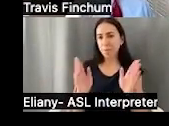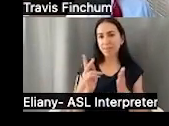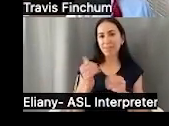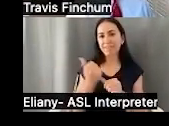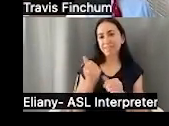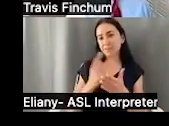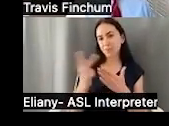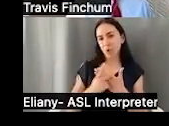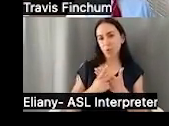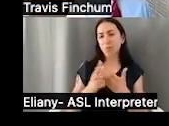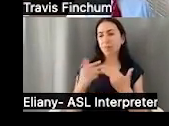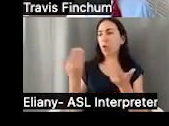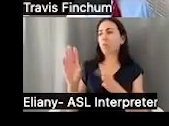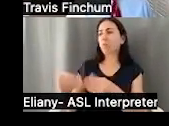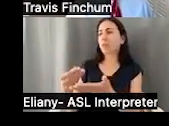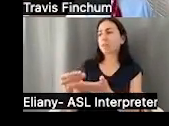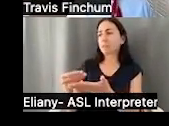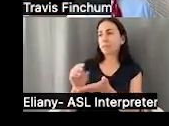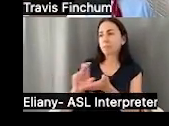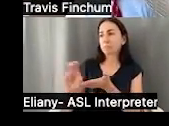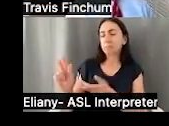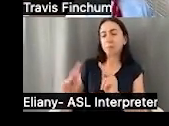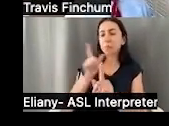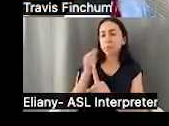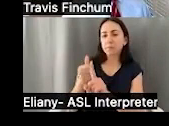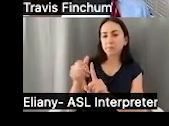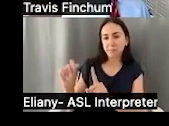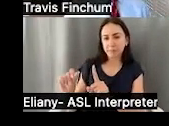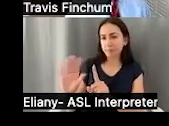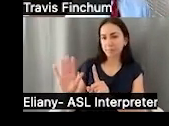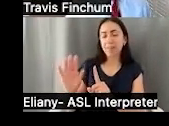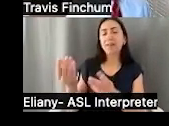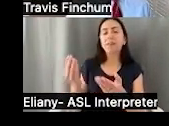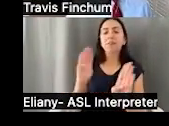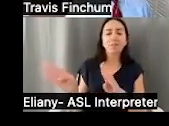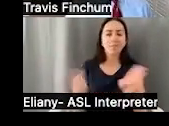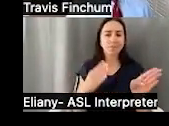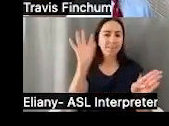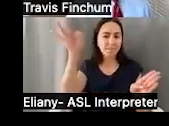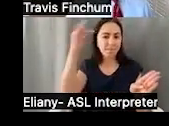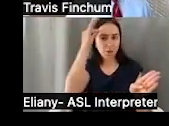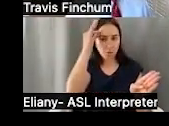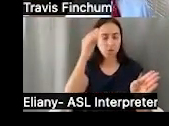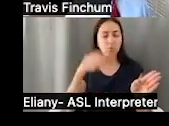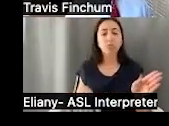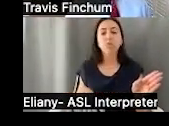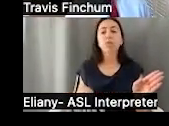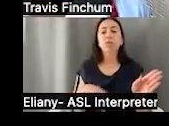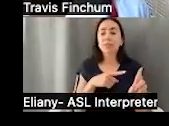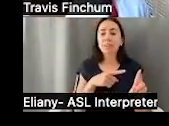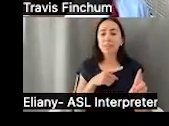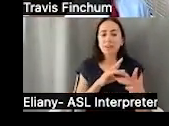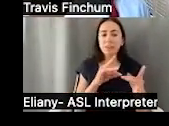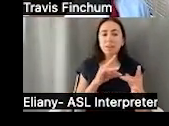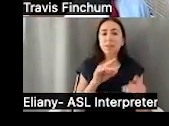that just gives income to an individual. That's going to be on the federal side. And typically, we're going to be talking about